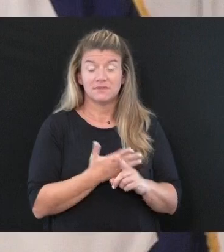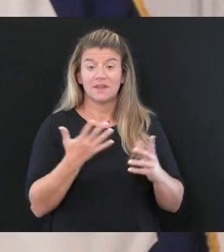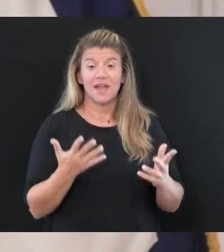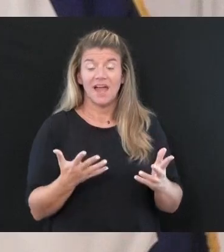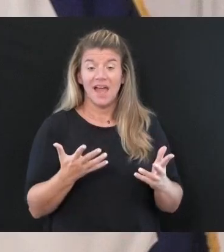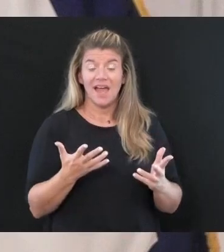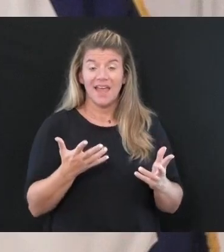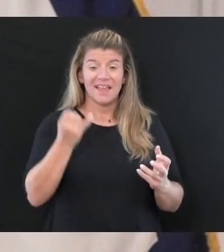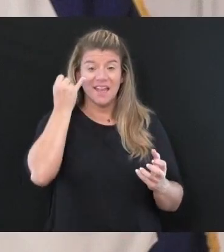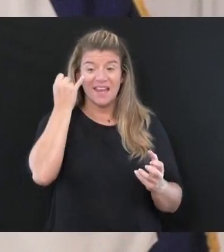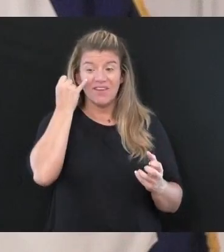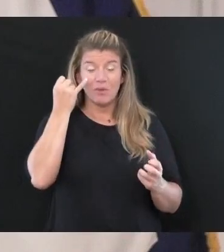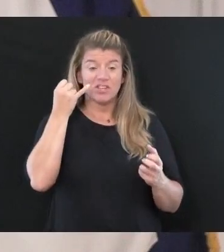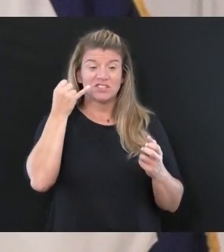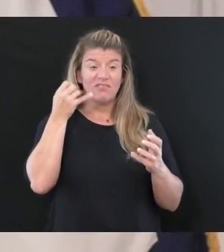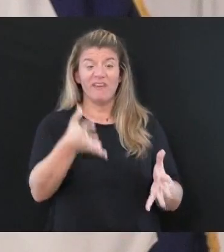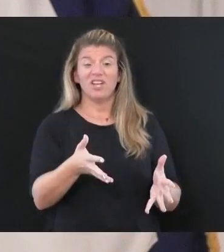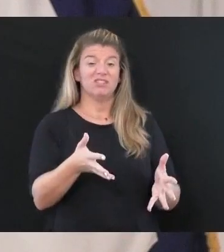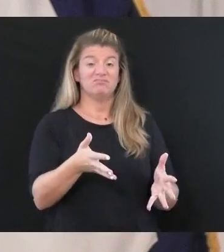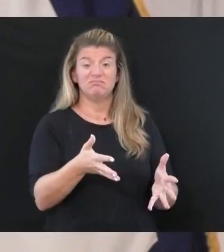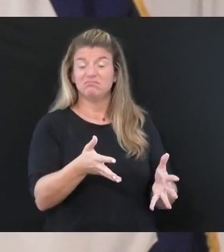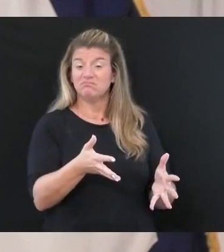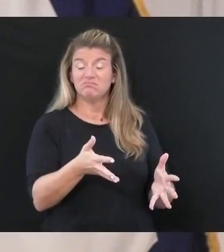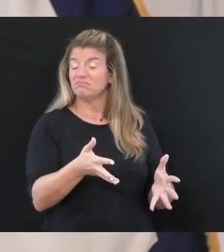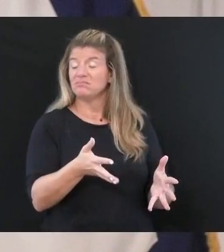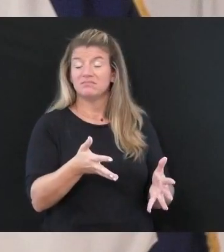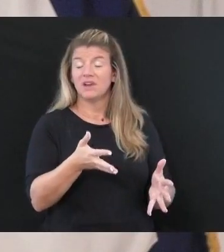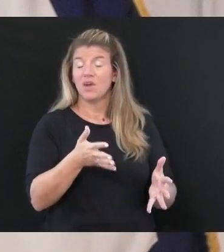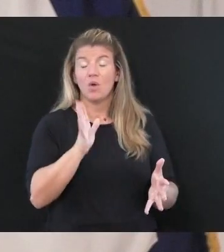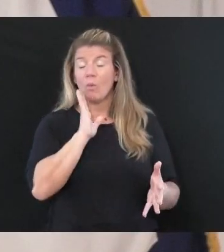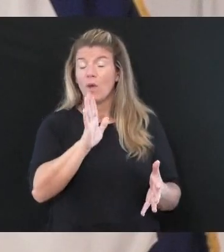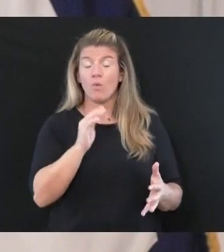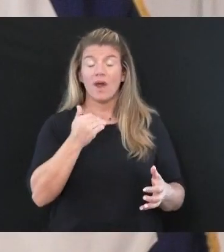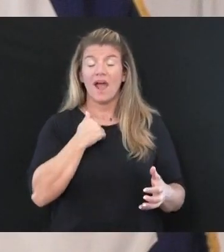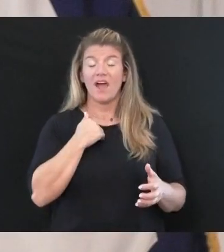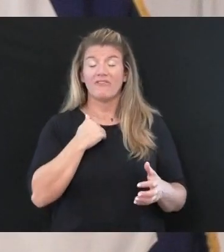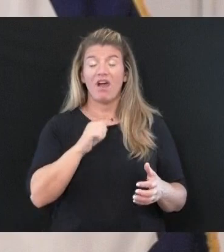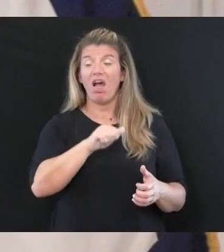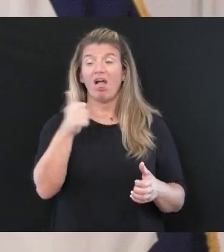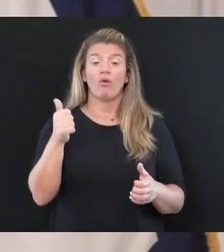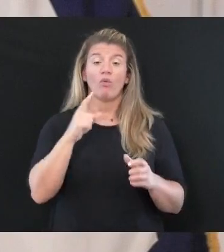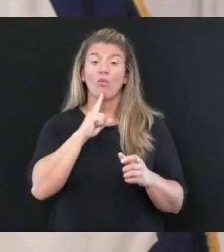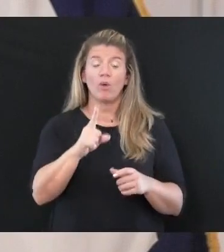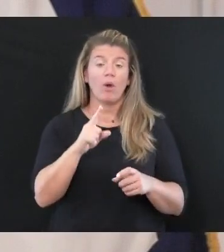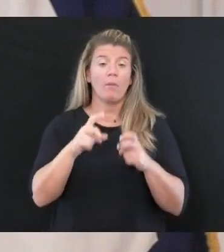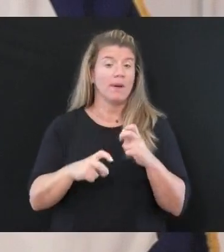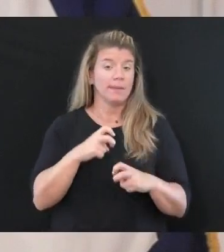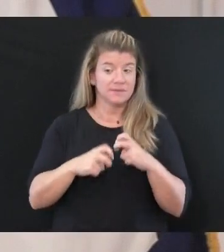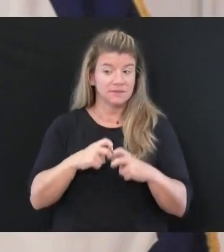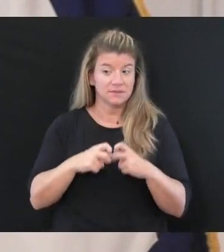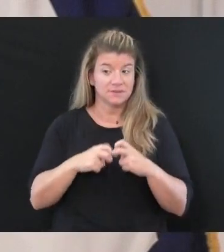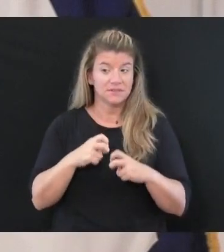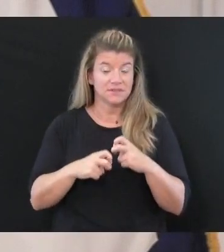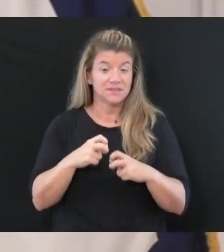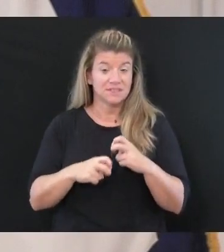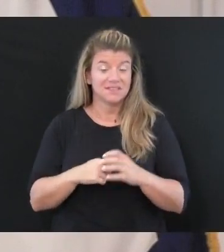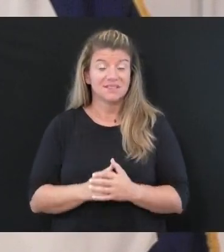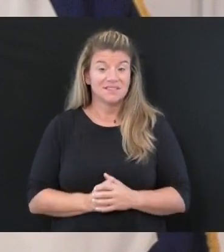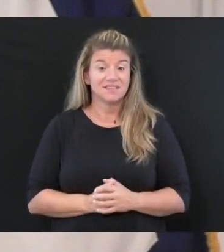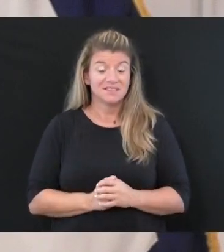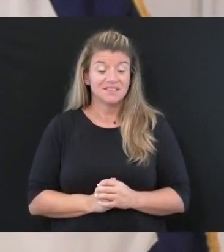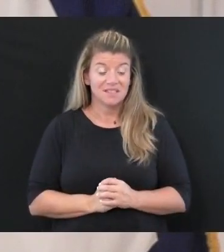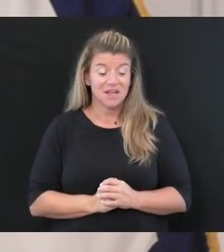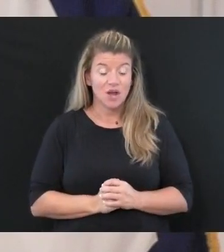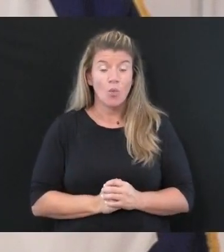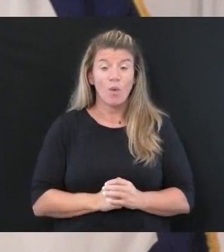just left it that way, we'd have a lot of real problems, would we not? We got